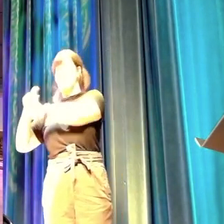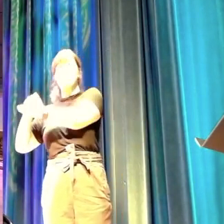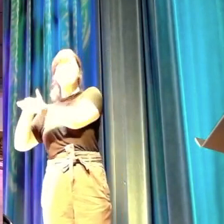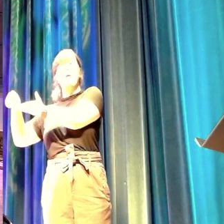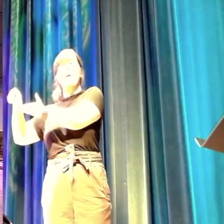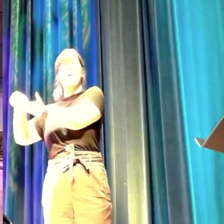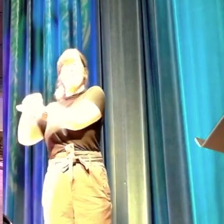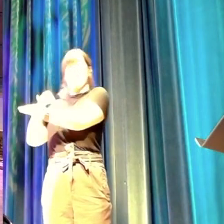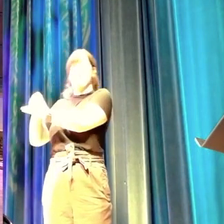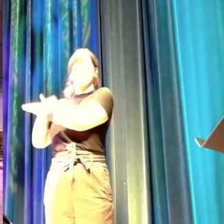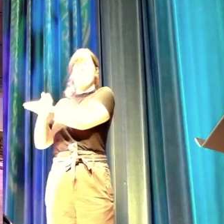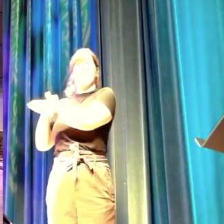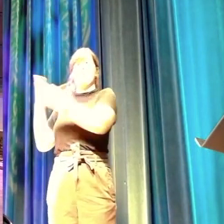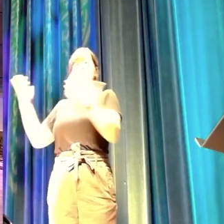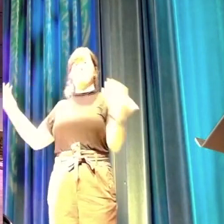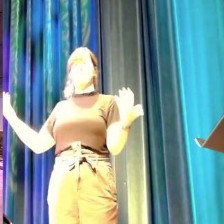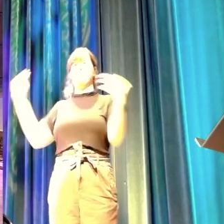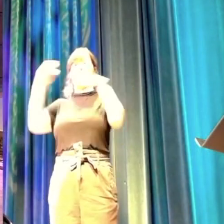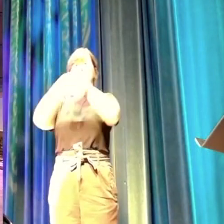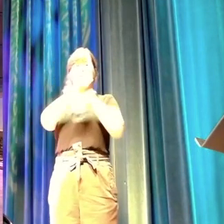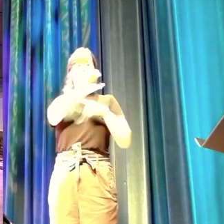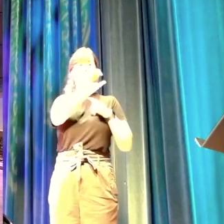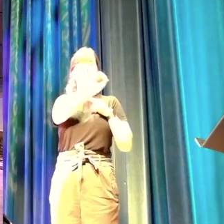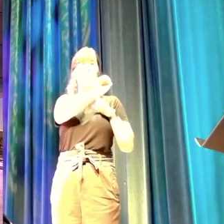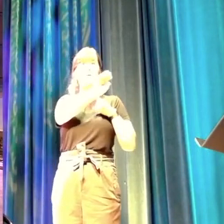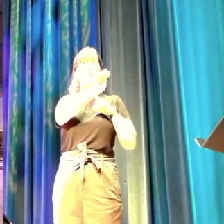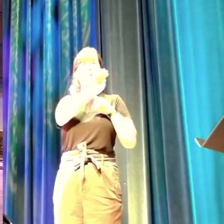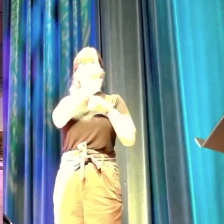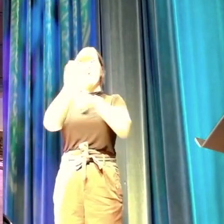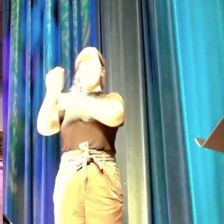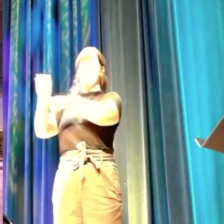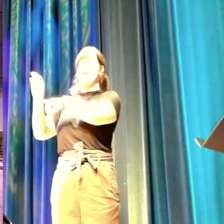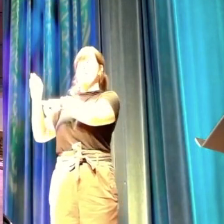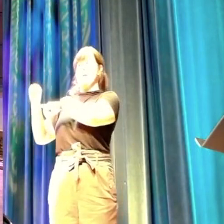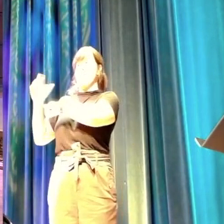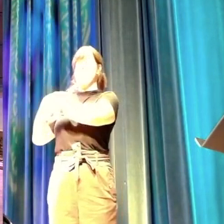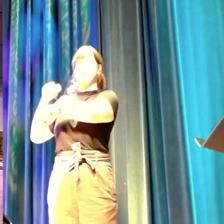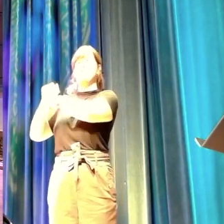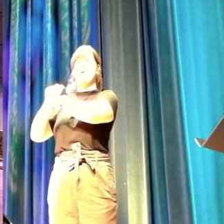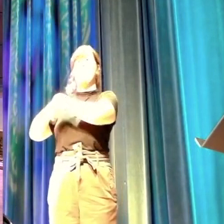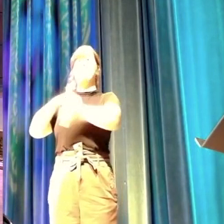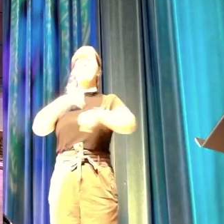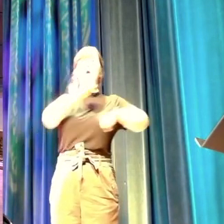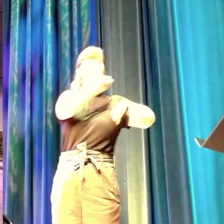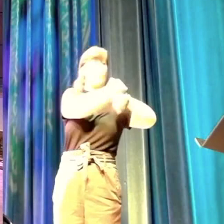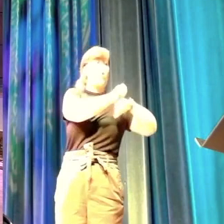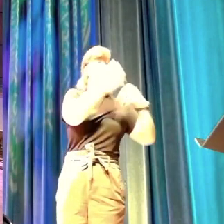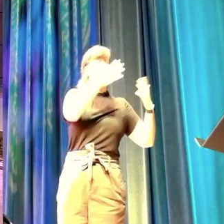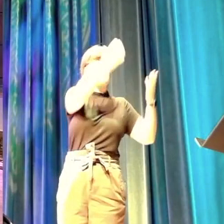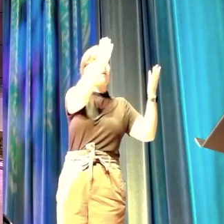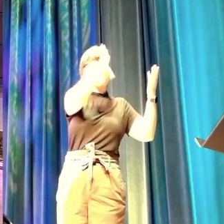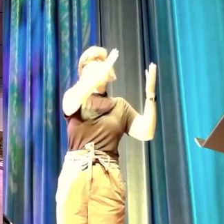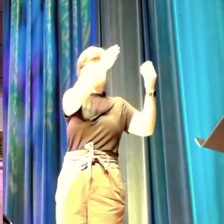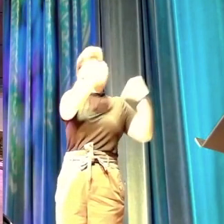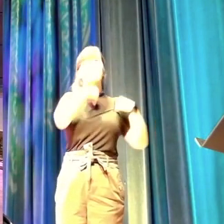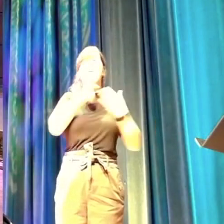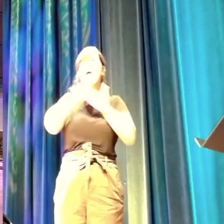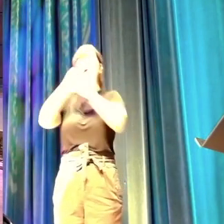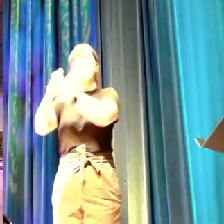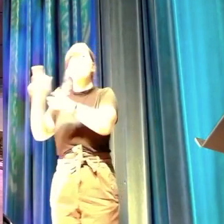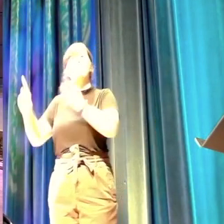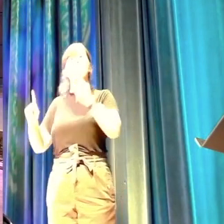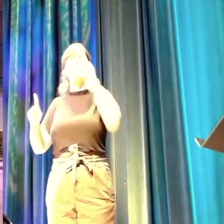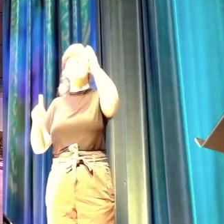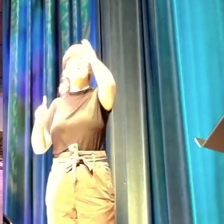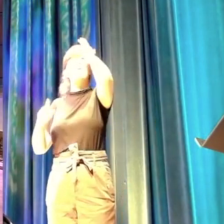me. On-in is my job. My work is to help people. They intersect. So when I go to work on a daily basis,